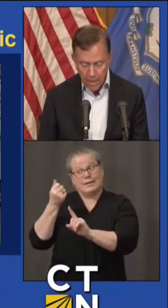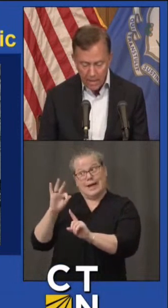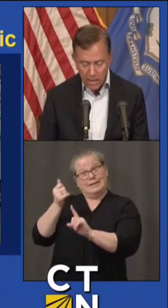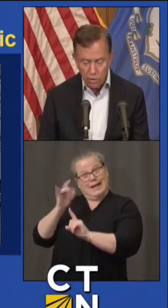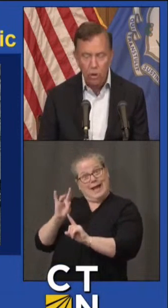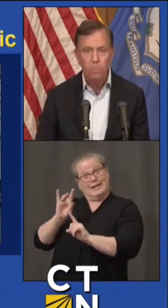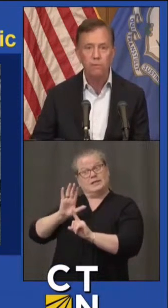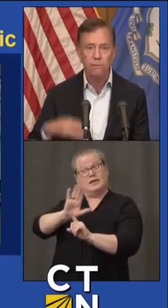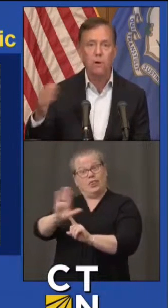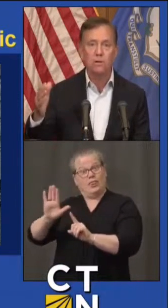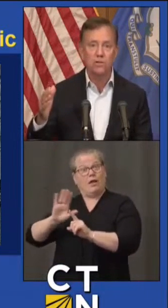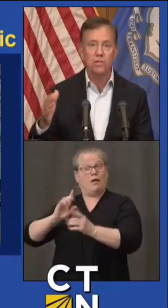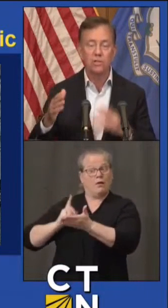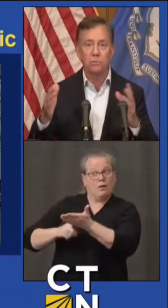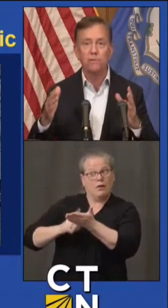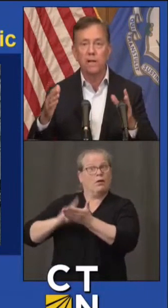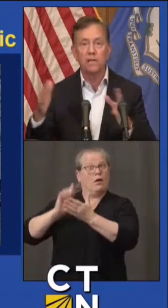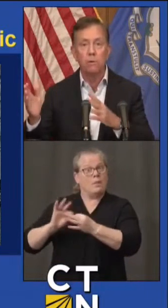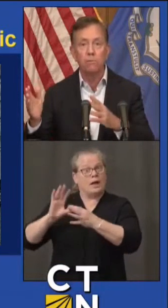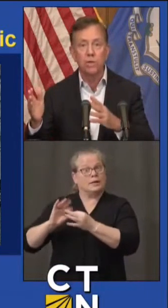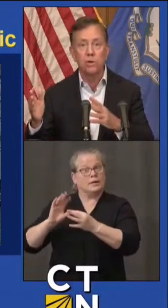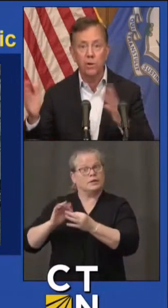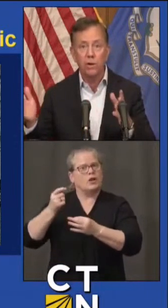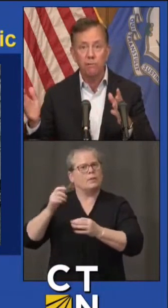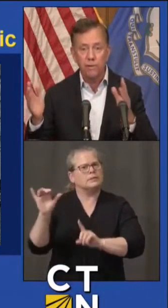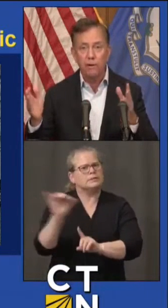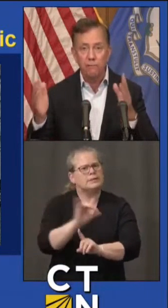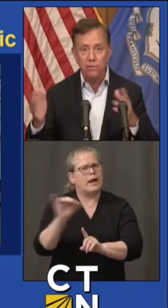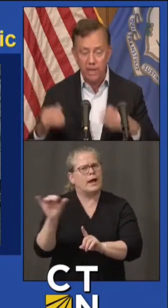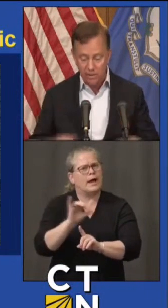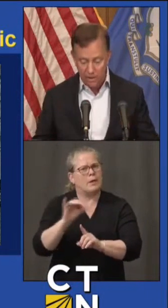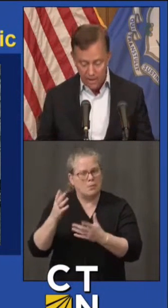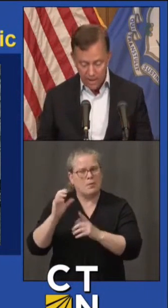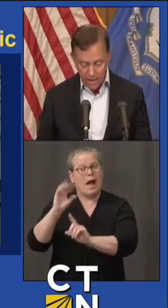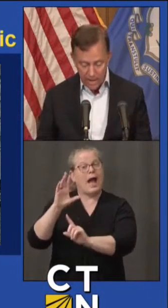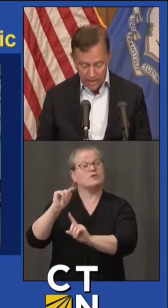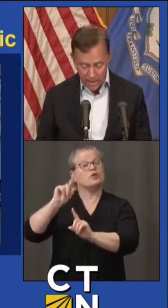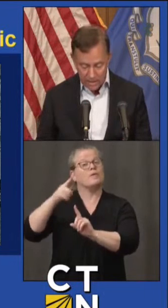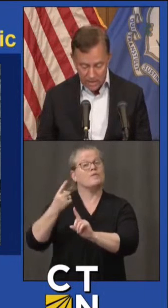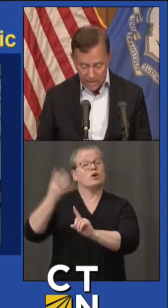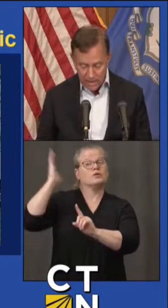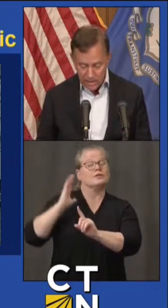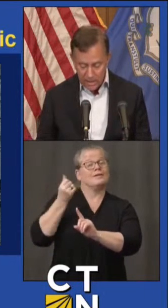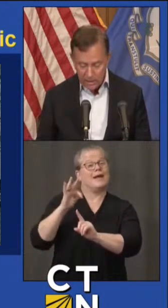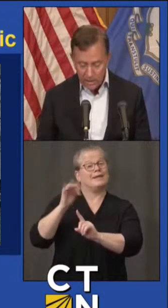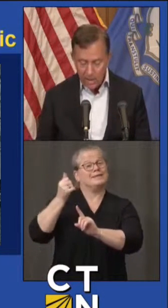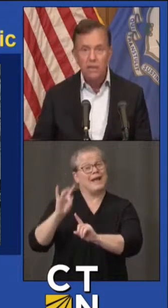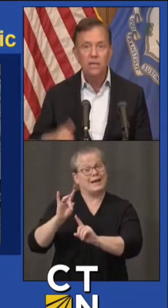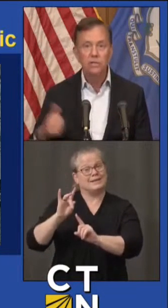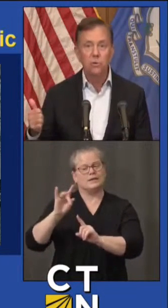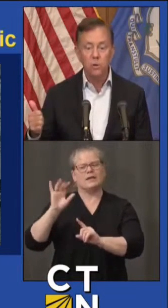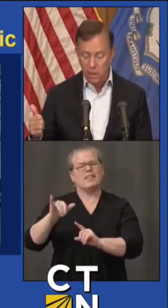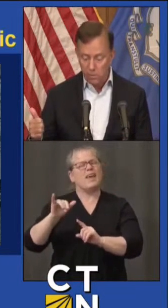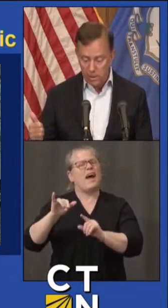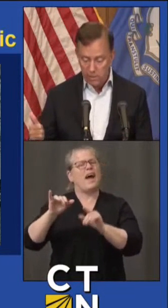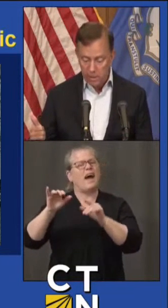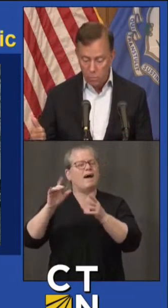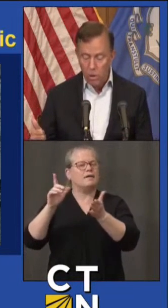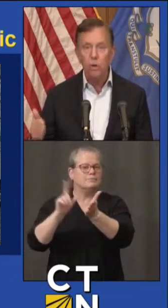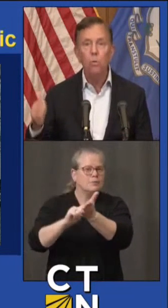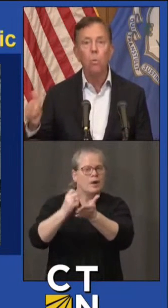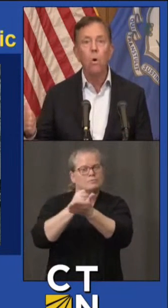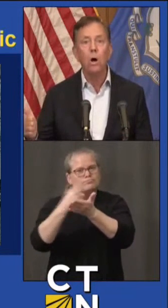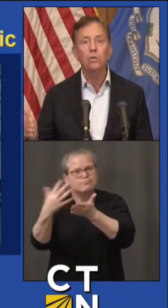Back on October 1st, this is reflecting on what was going on in Fairfield County in 1918. They strongly recommend